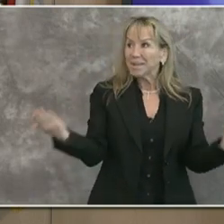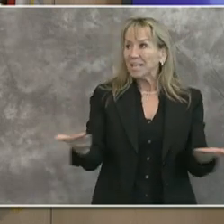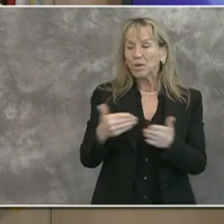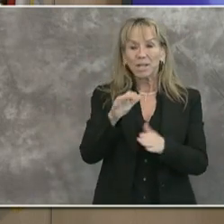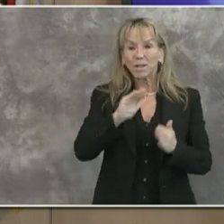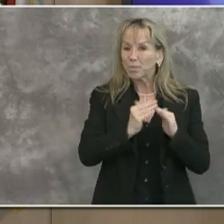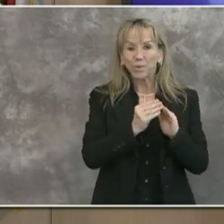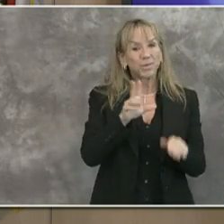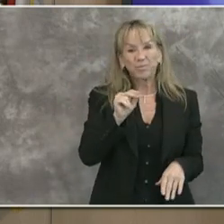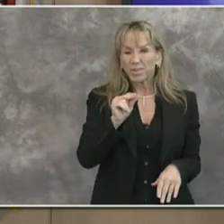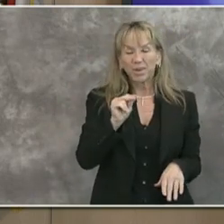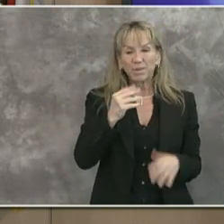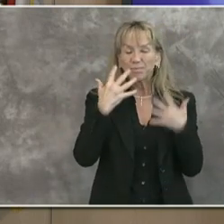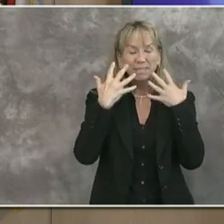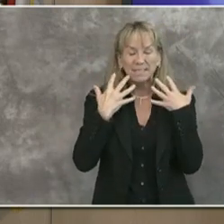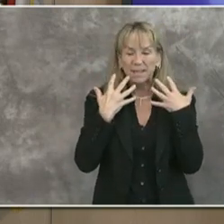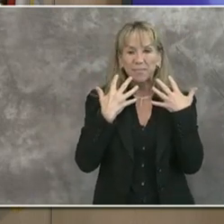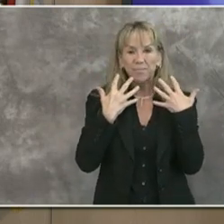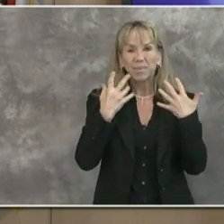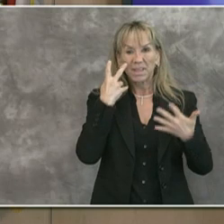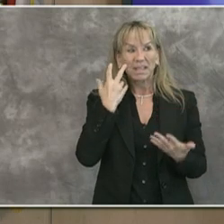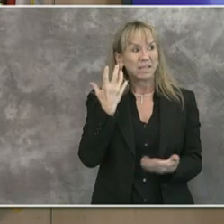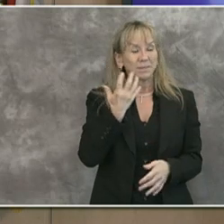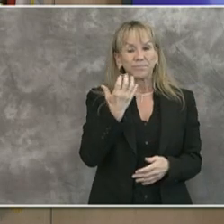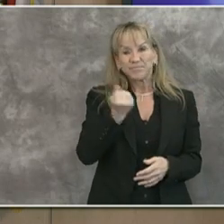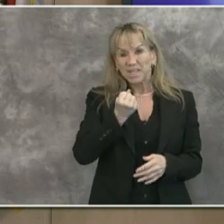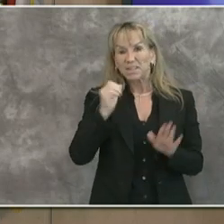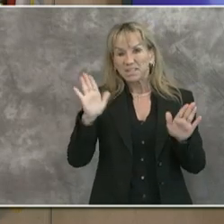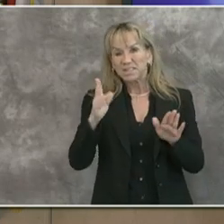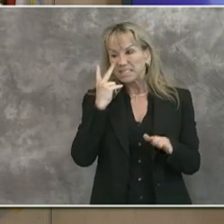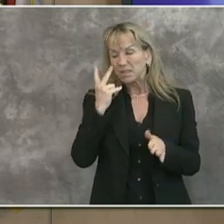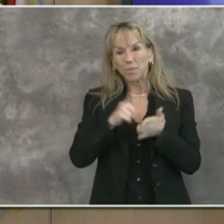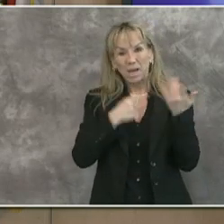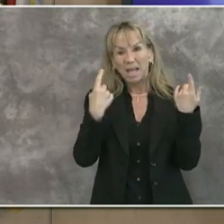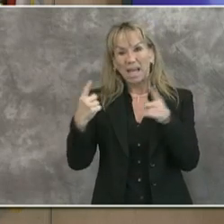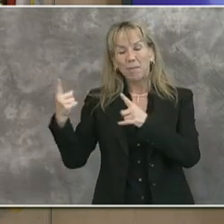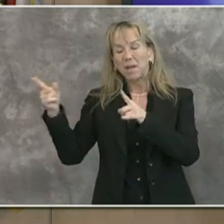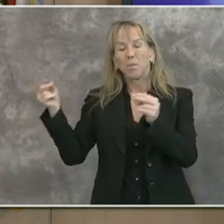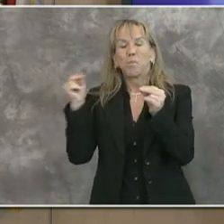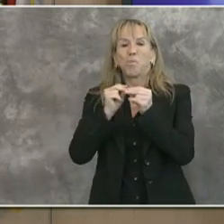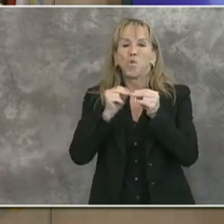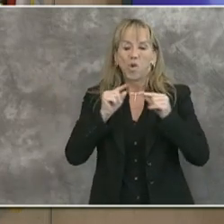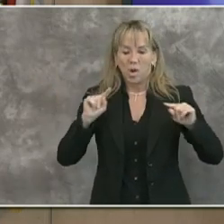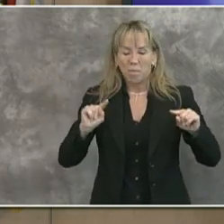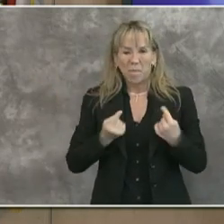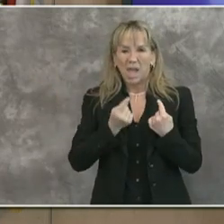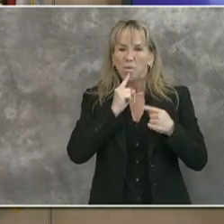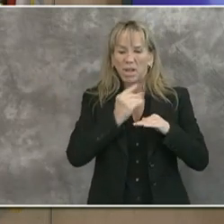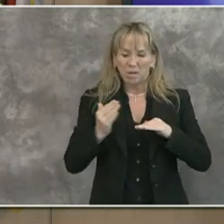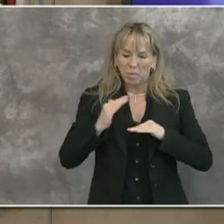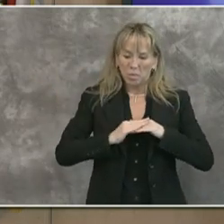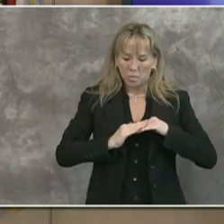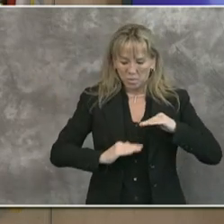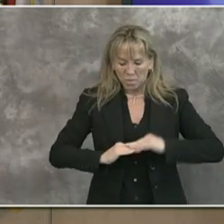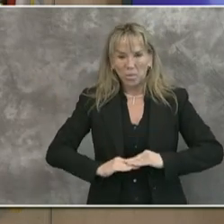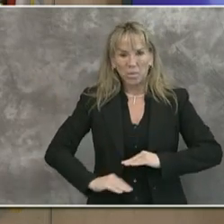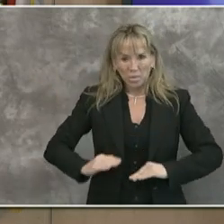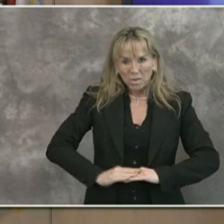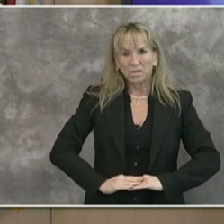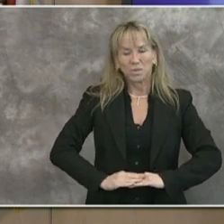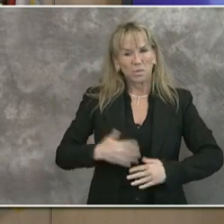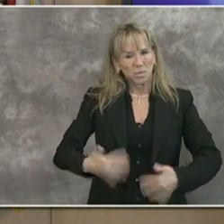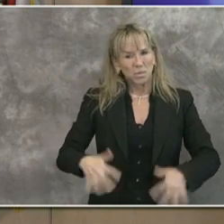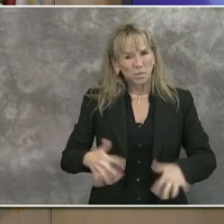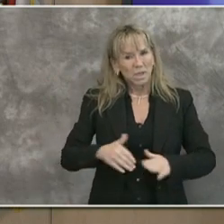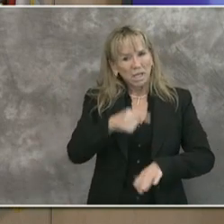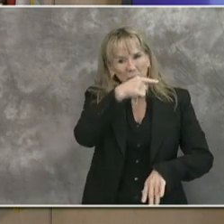communities. This weekend showed that the pain is much deeper and it goes much further, particularly in the black